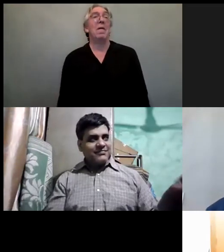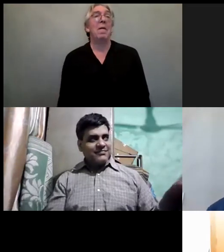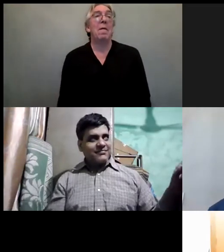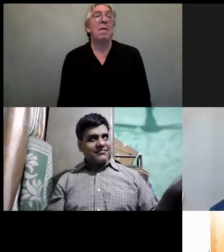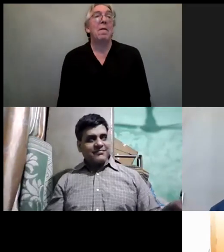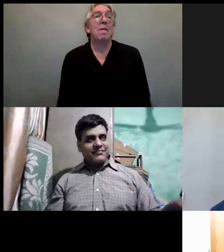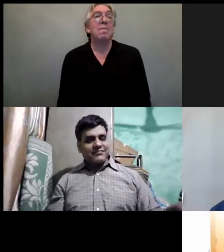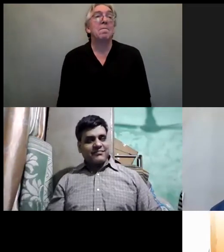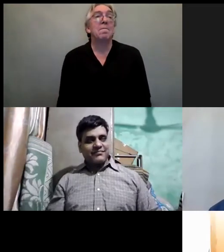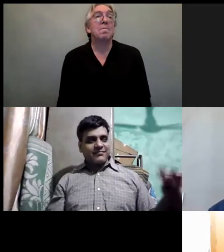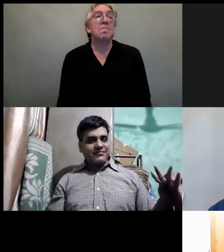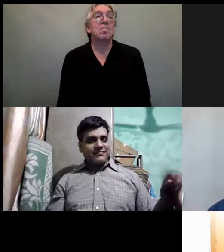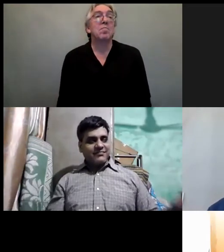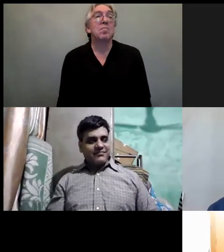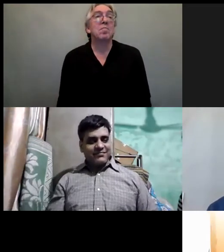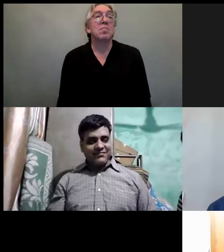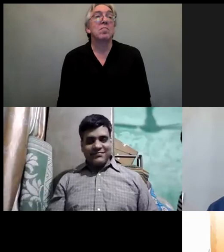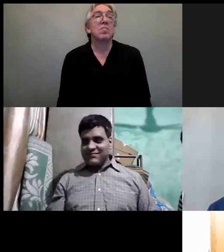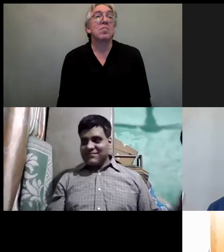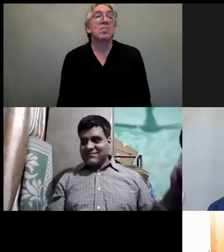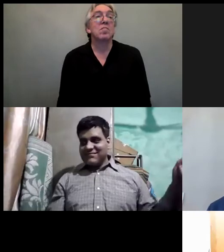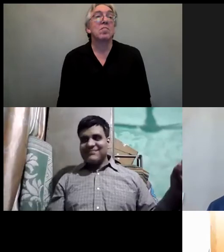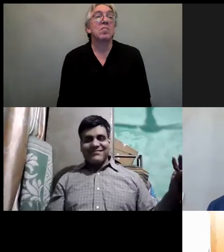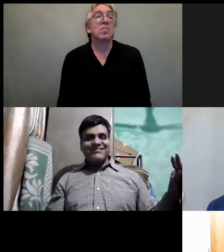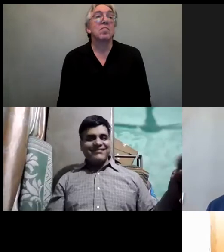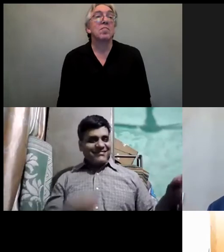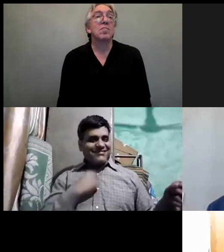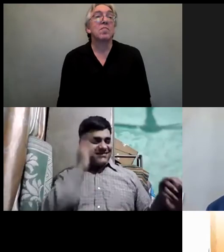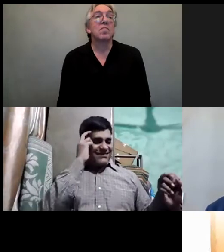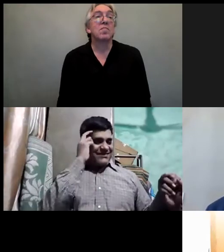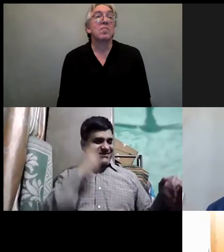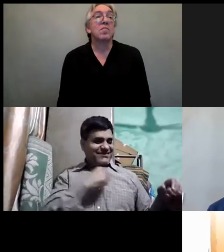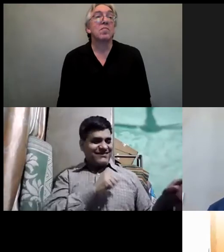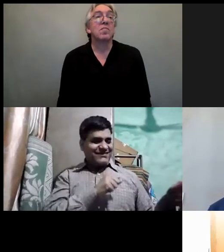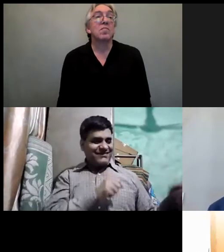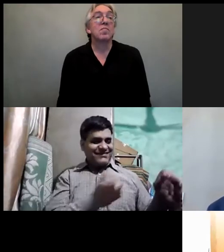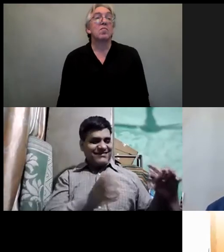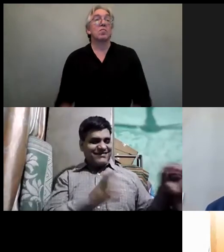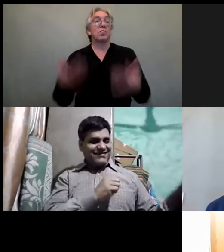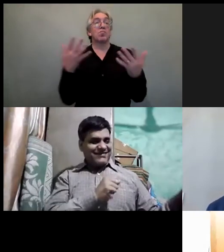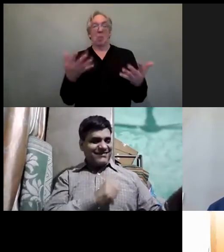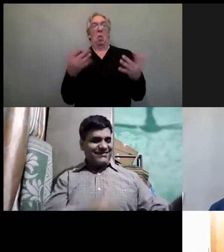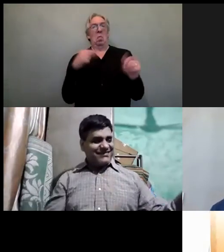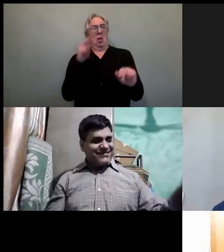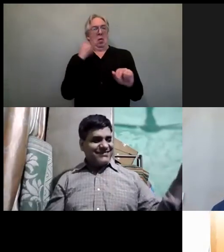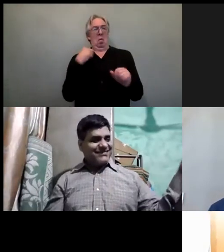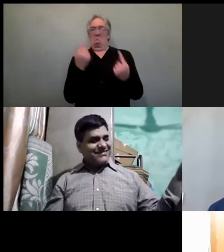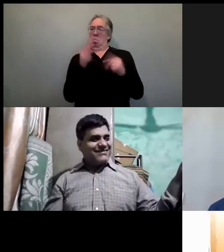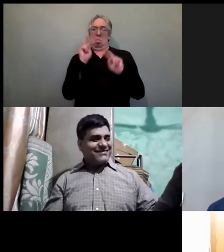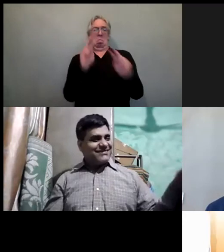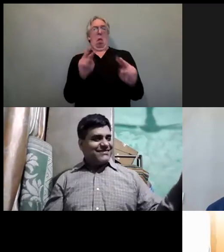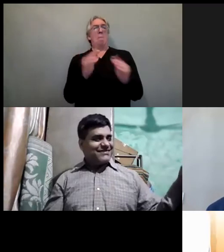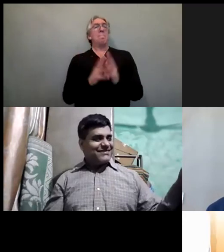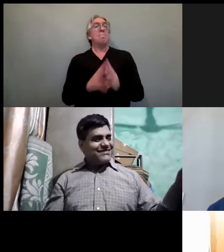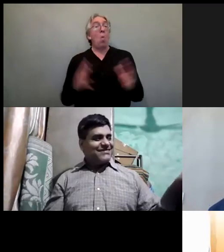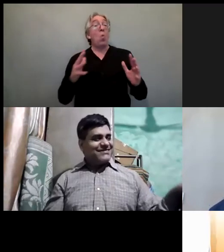do not, which is a huge gap. So I would say among the key results that we need to keep in mind, that governments